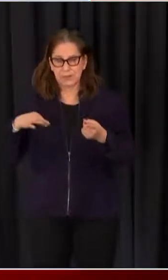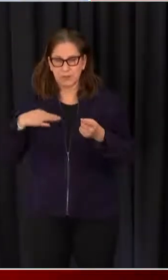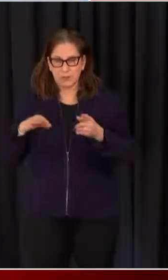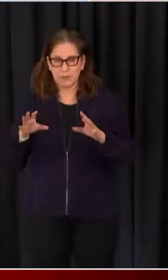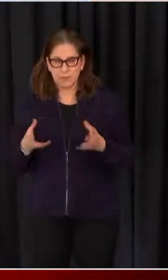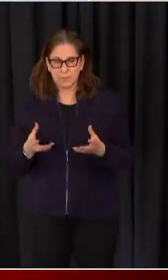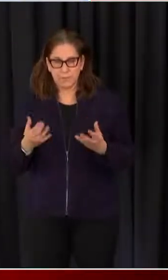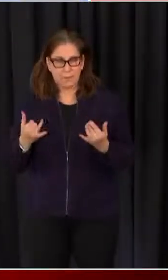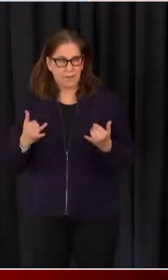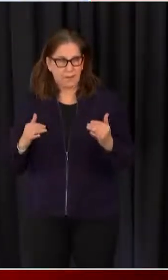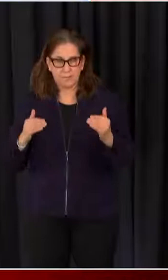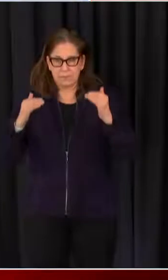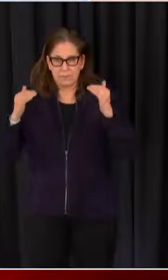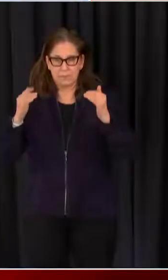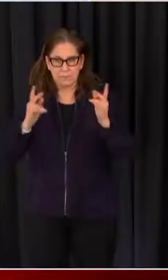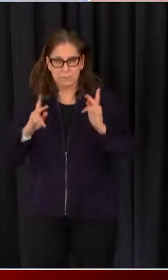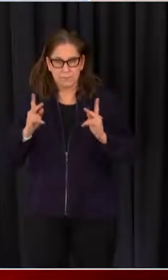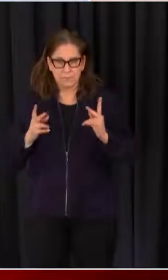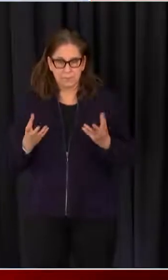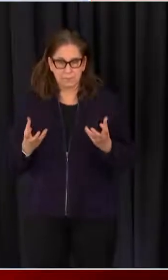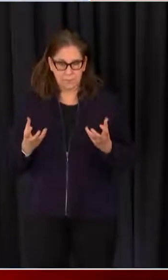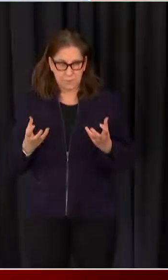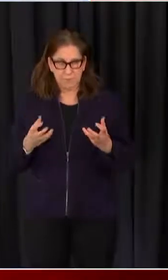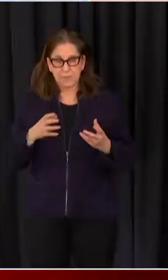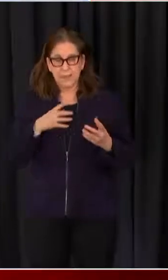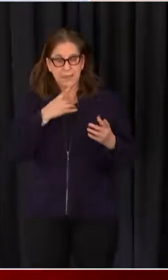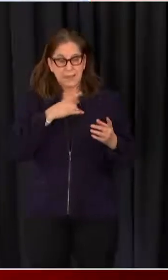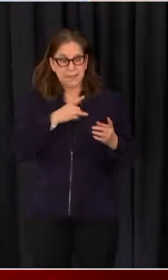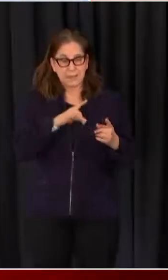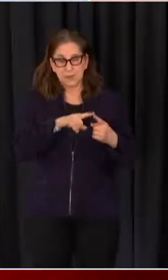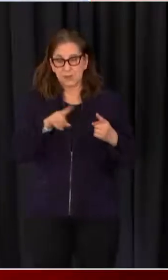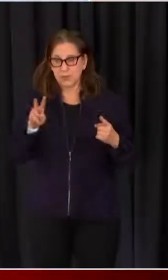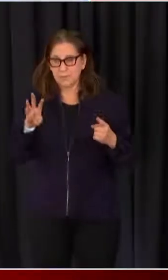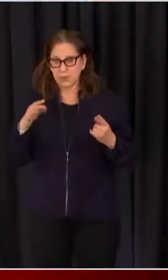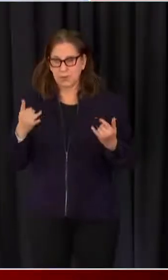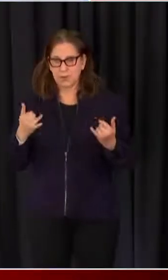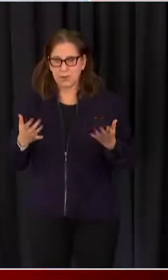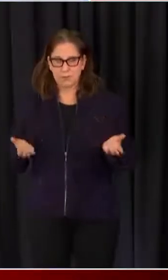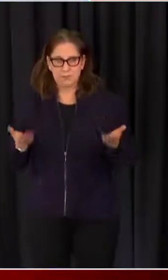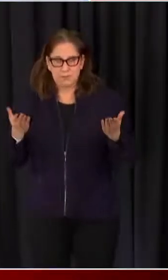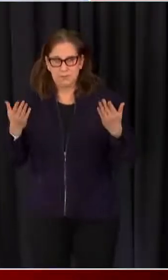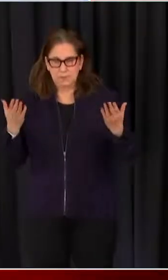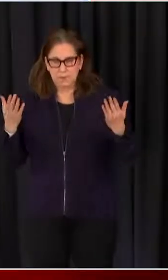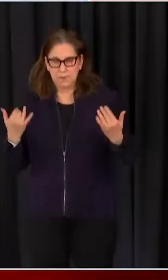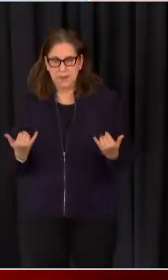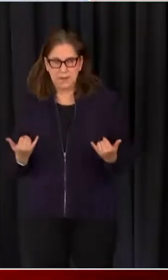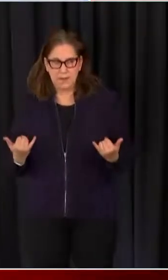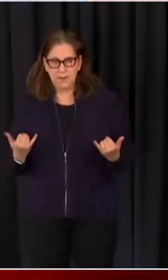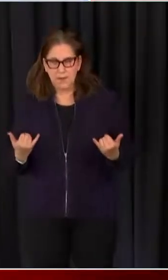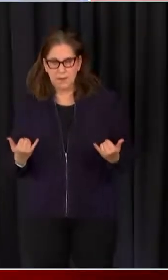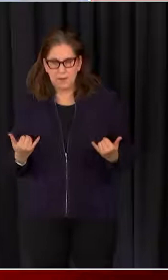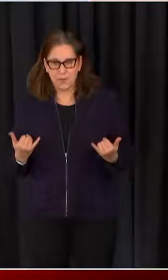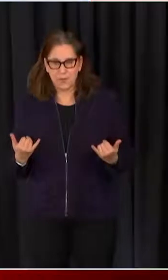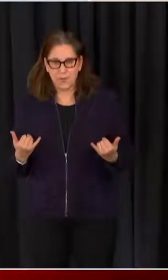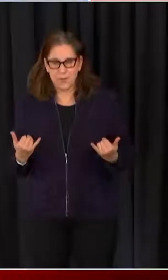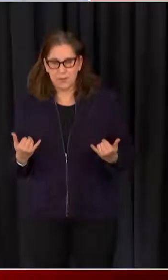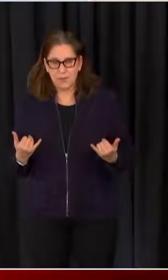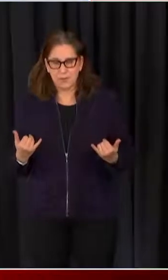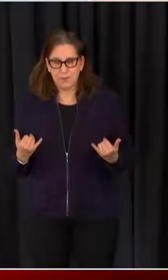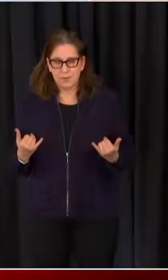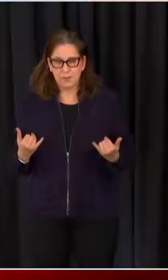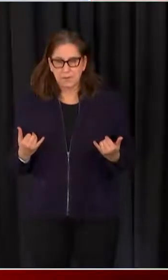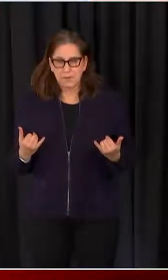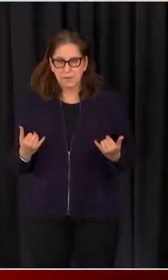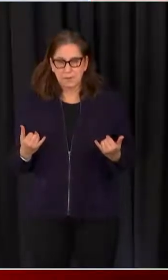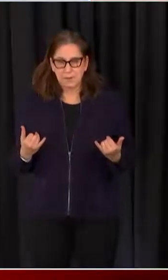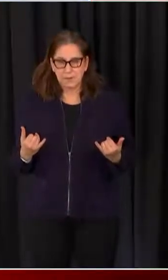demand is still high for 18 to 64-year-olds with qualifying medical conditions. As you have noted and is accurate,